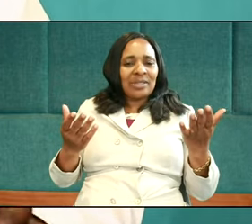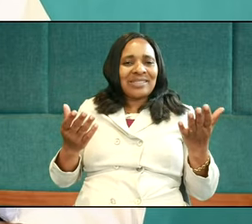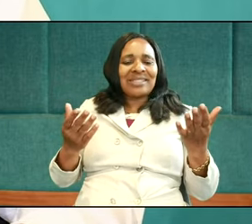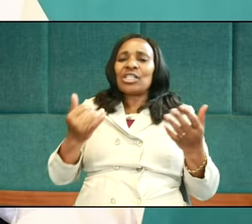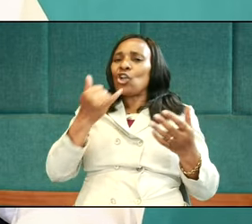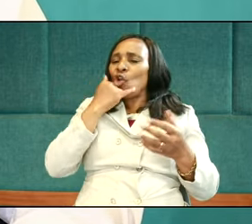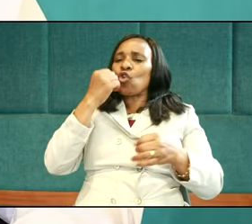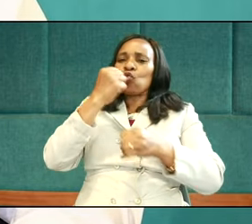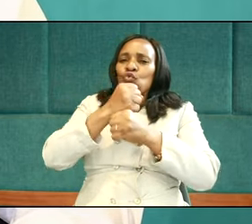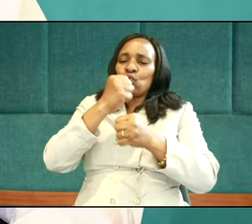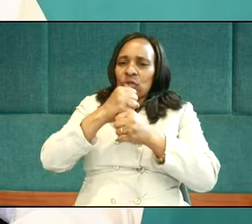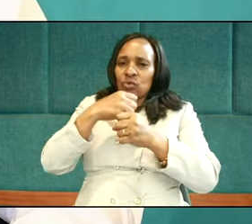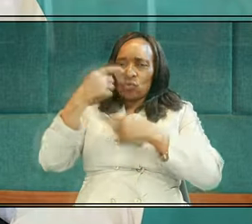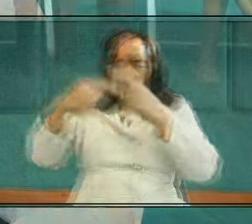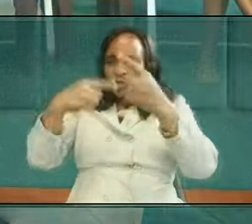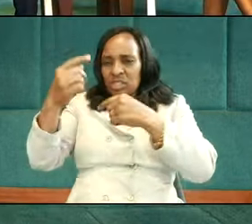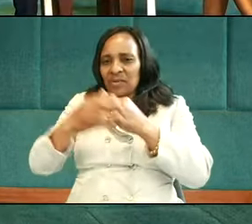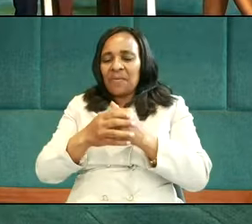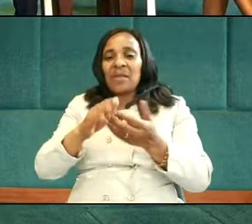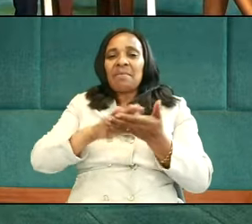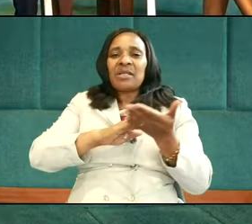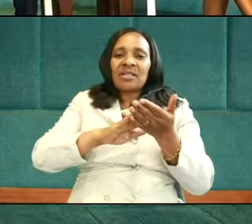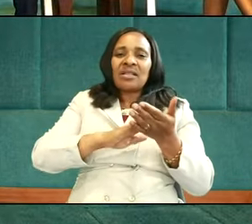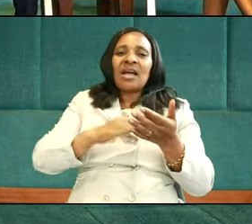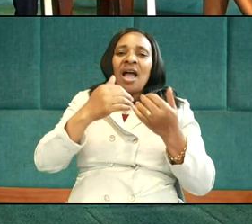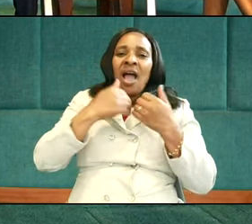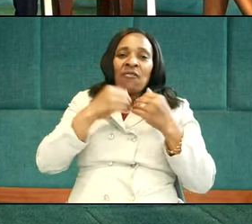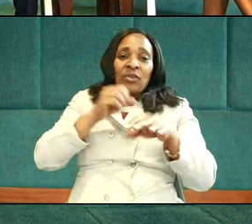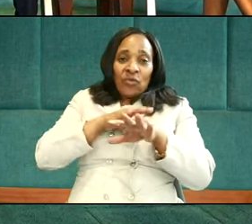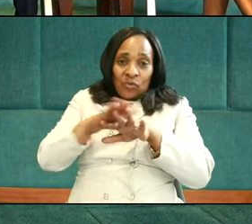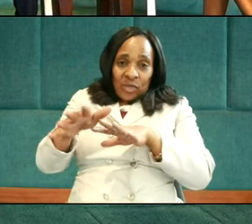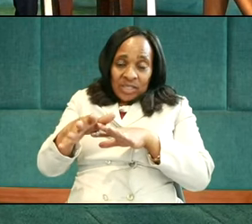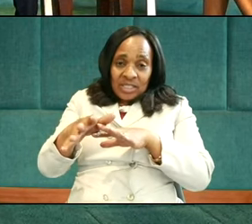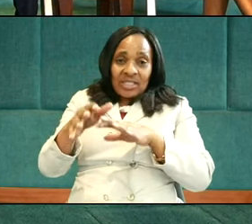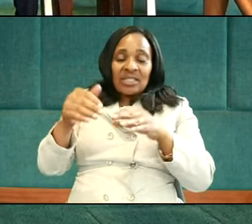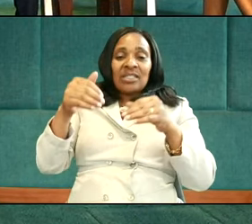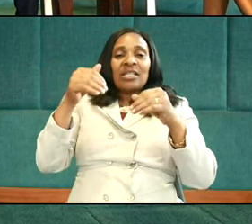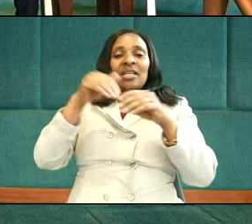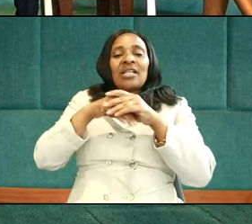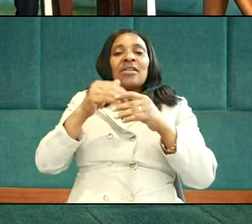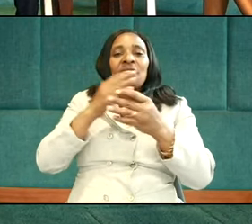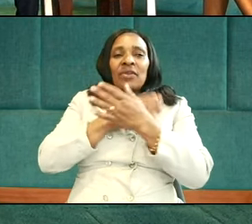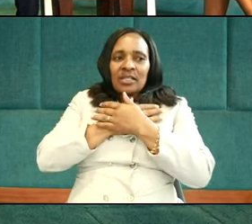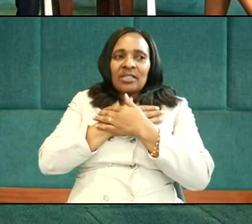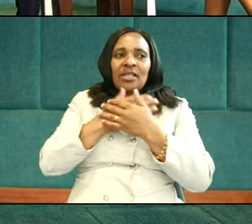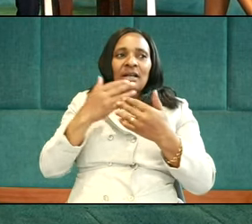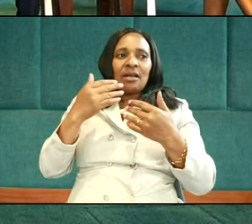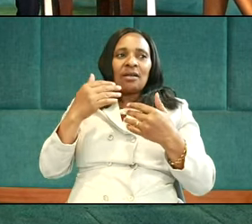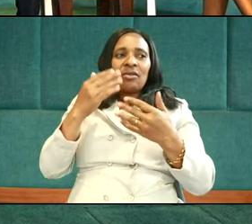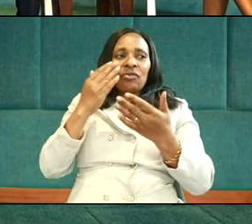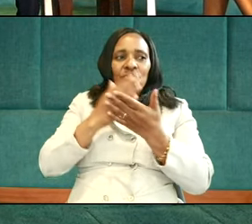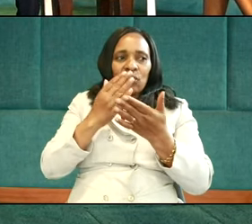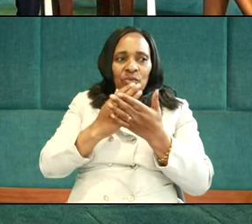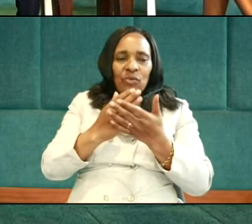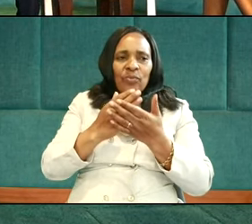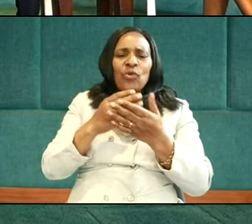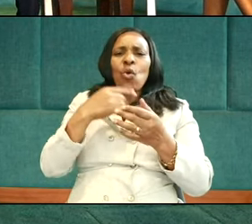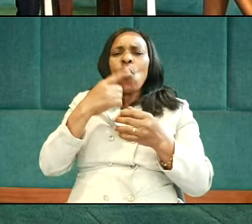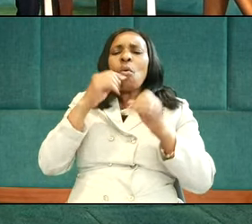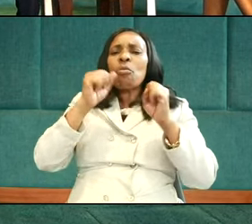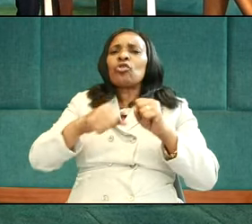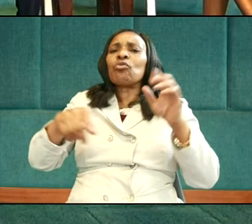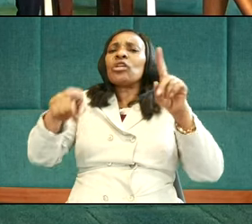paganism, which you are, yes. So basically you're saying we can have that influence, you know, to our friends. Yes. Yaki, who can we